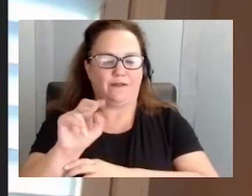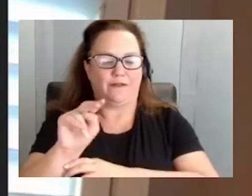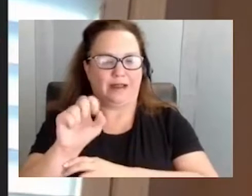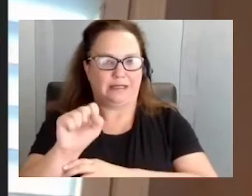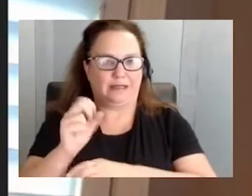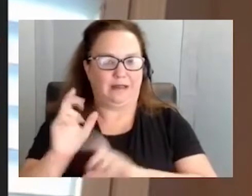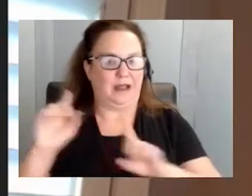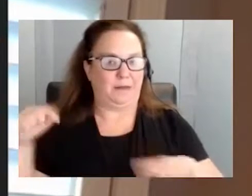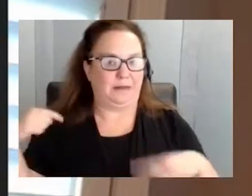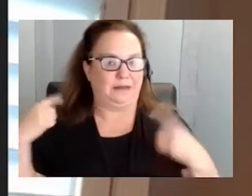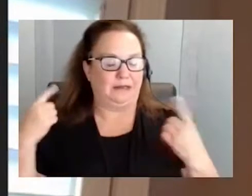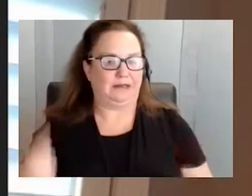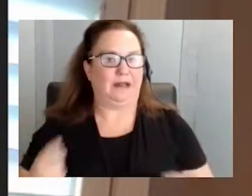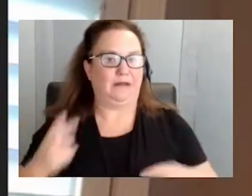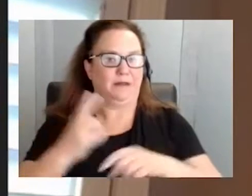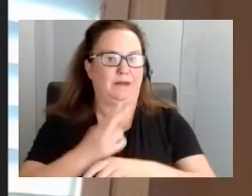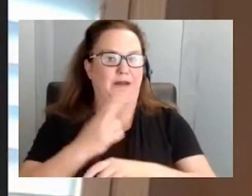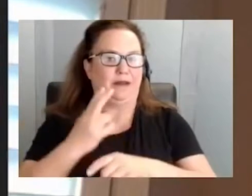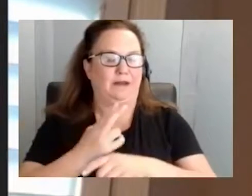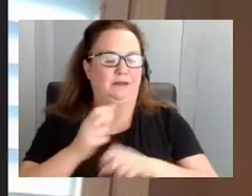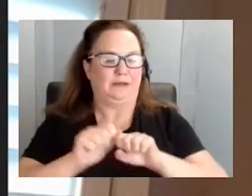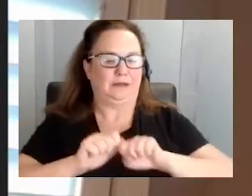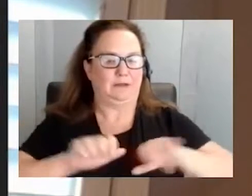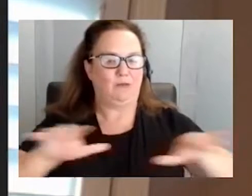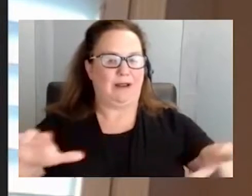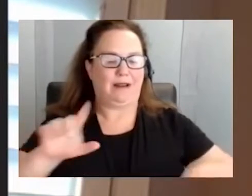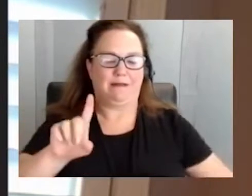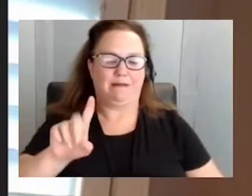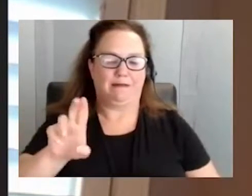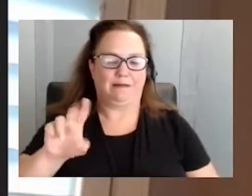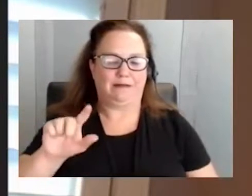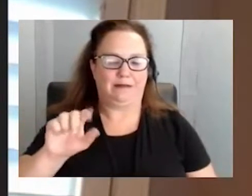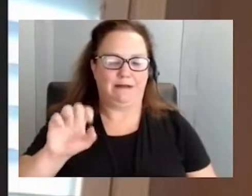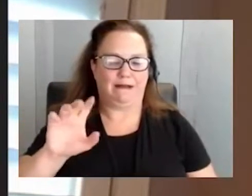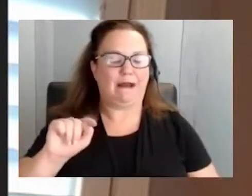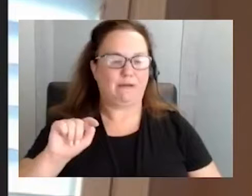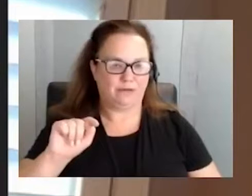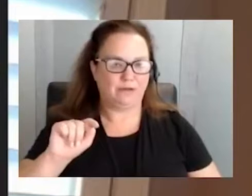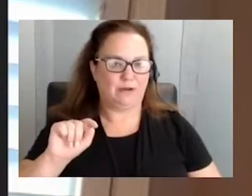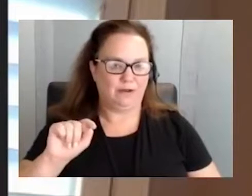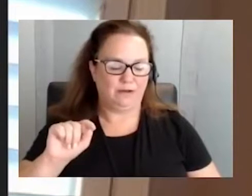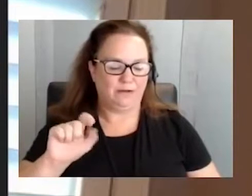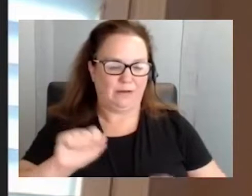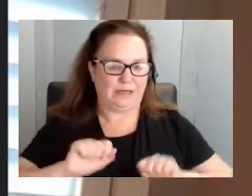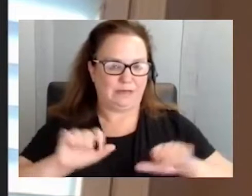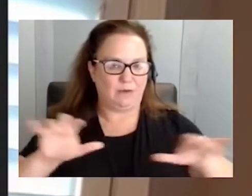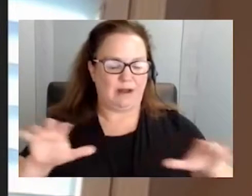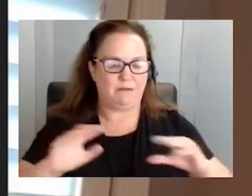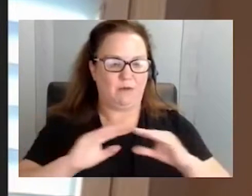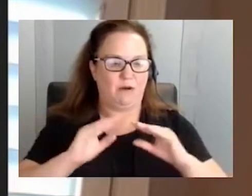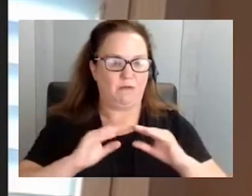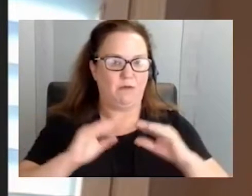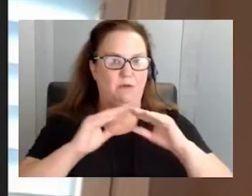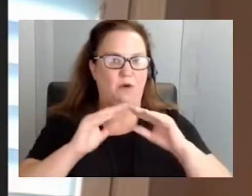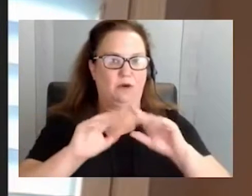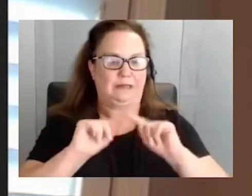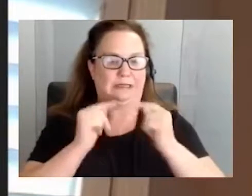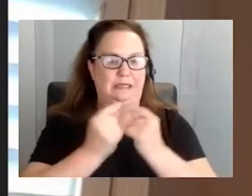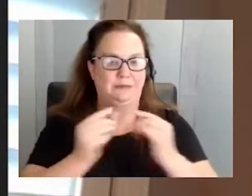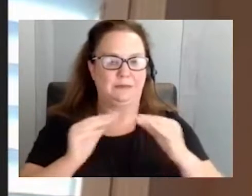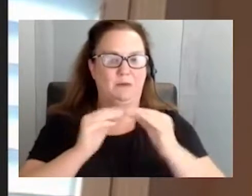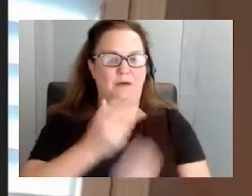been used as kind of spread out dugouts so that players can spread out a little bit more. But now that more teams are getting more